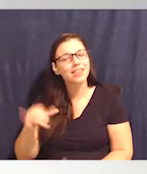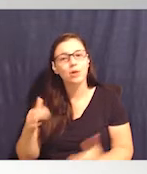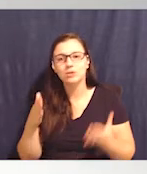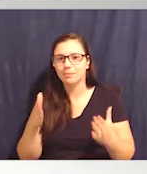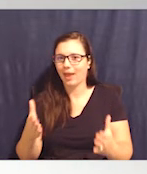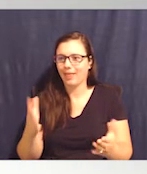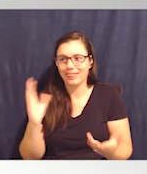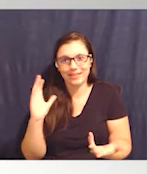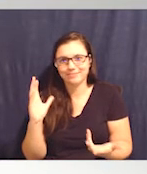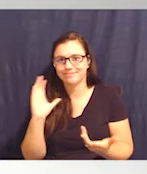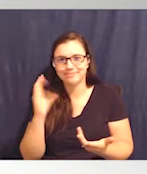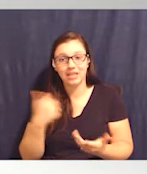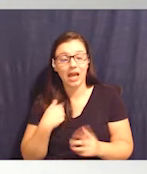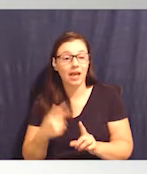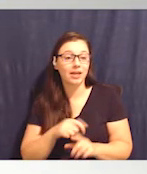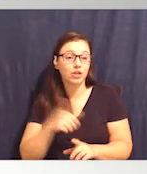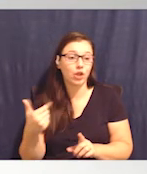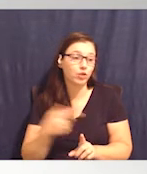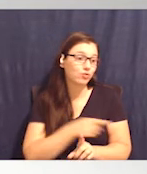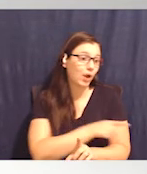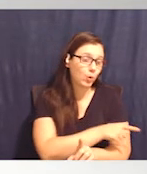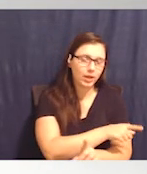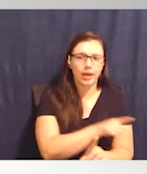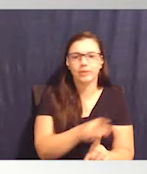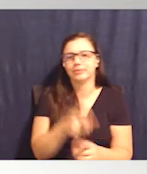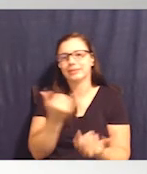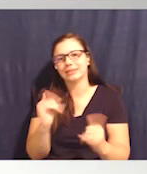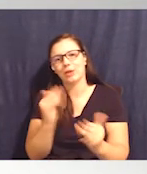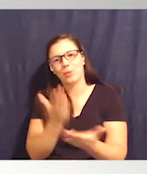here. Okay?